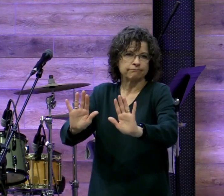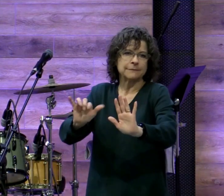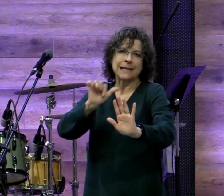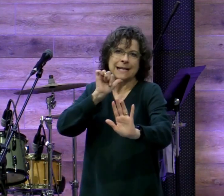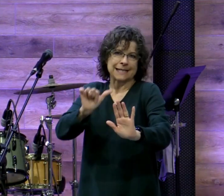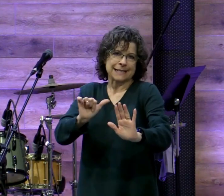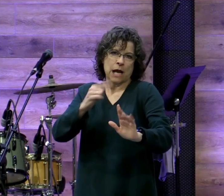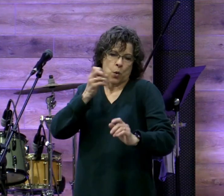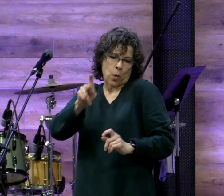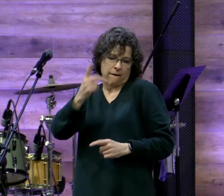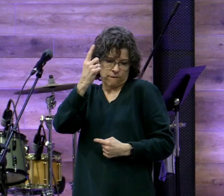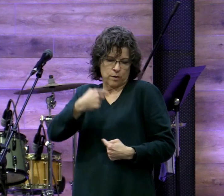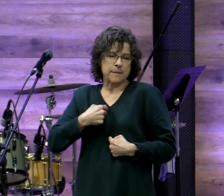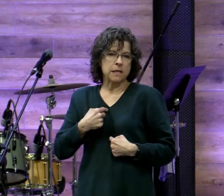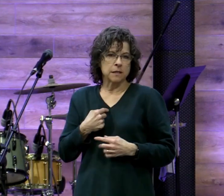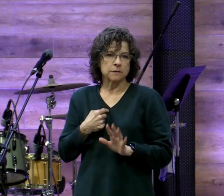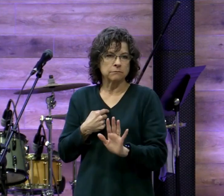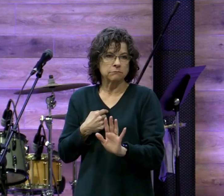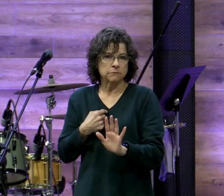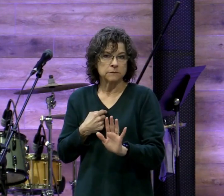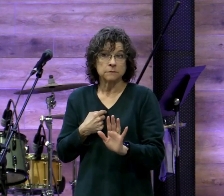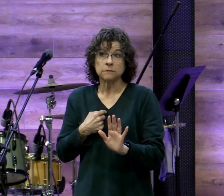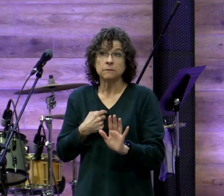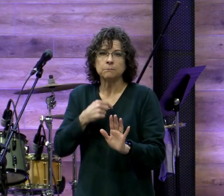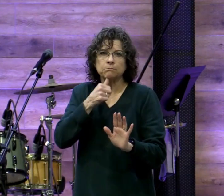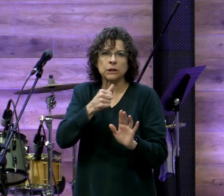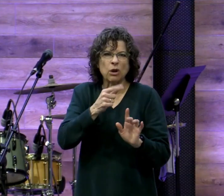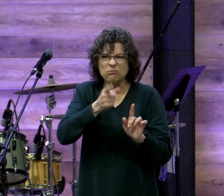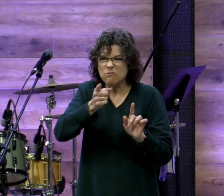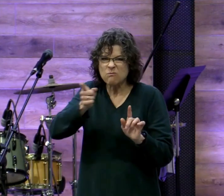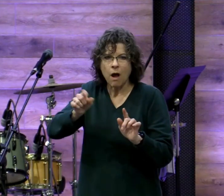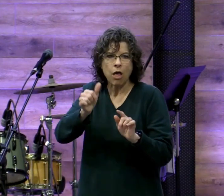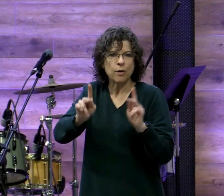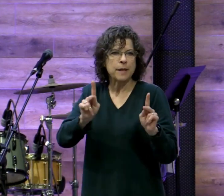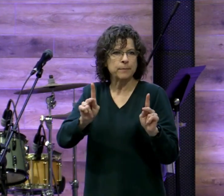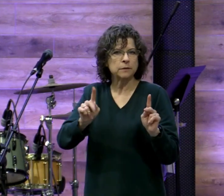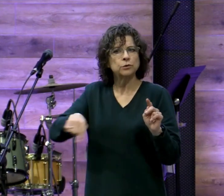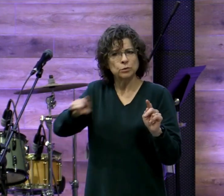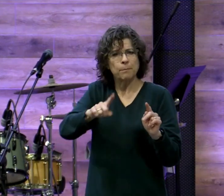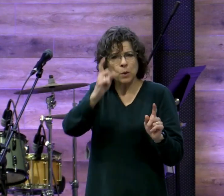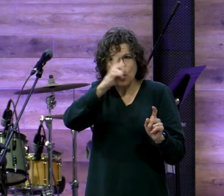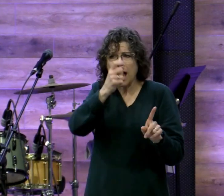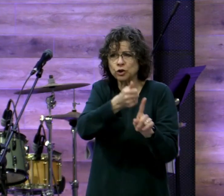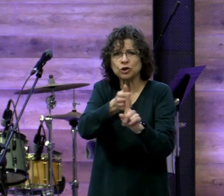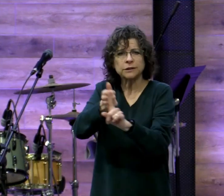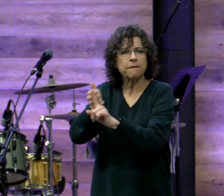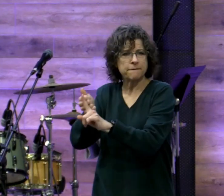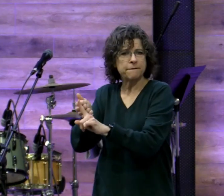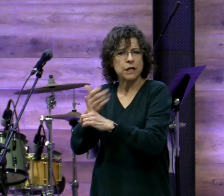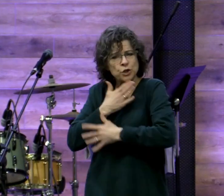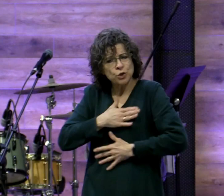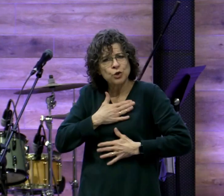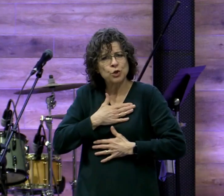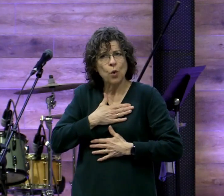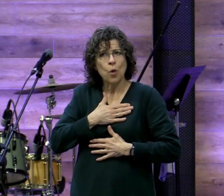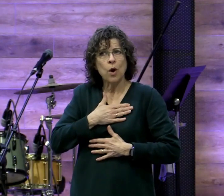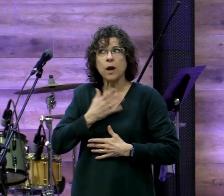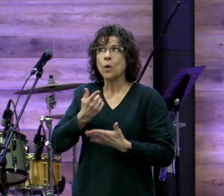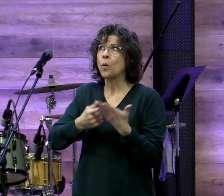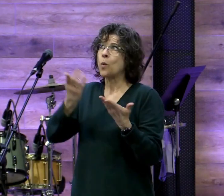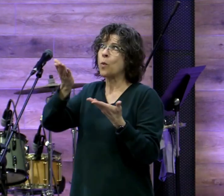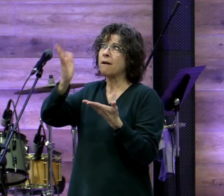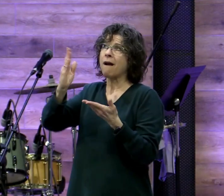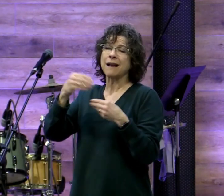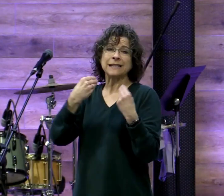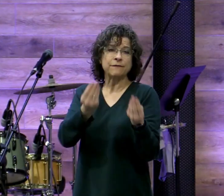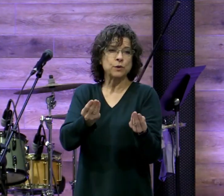So do so, but be wise. Enjoy the goodness of what God has made. But don't make it so front and